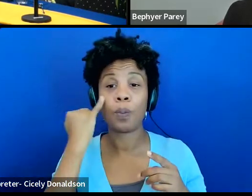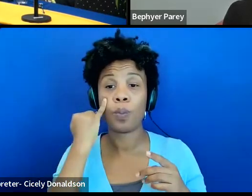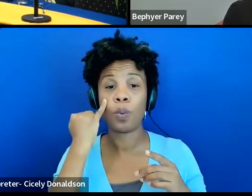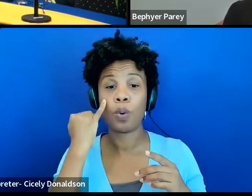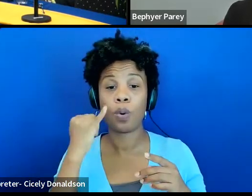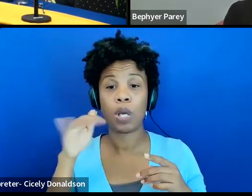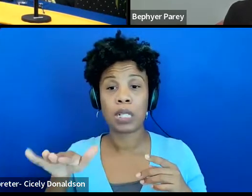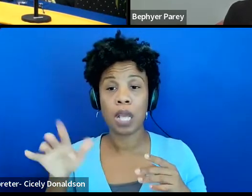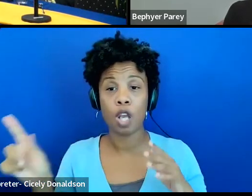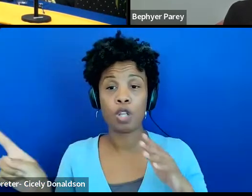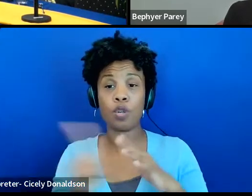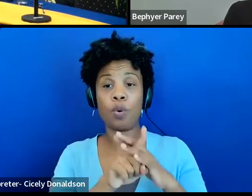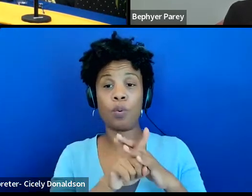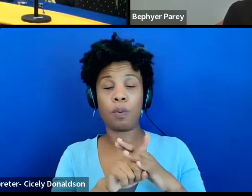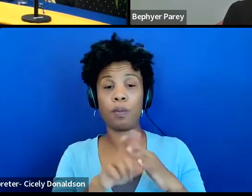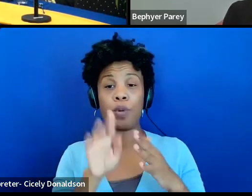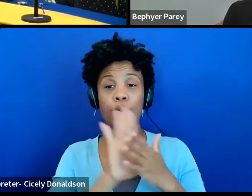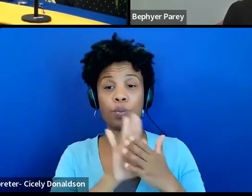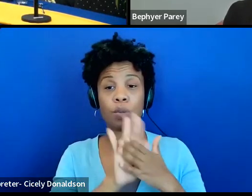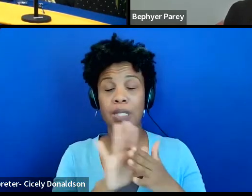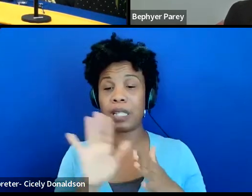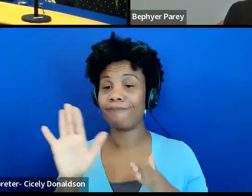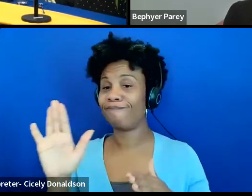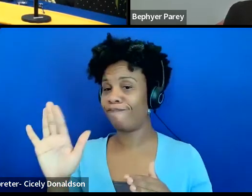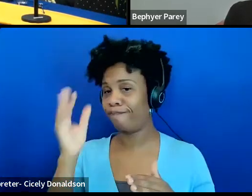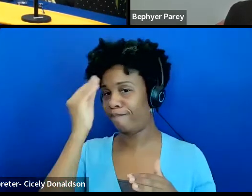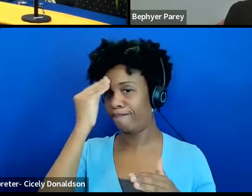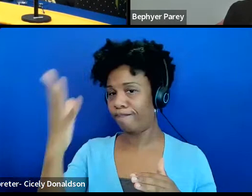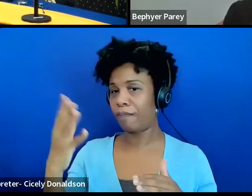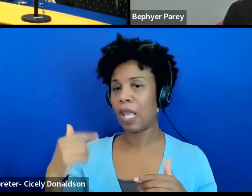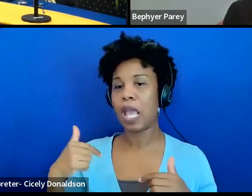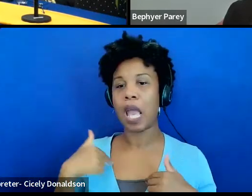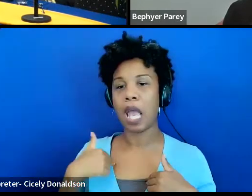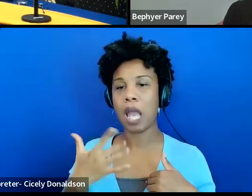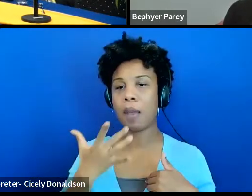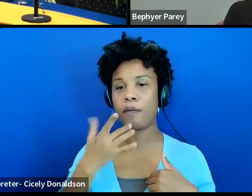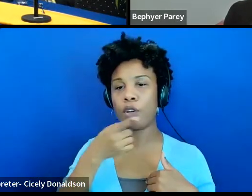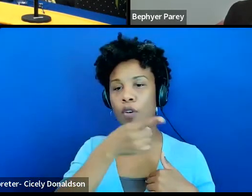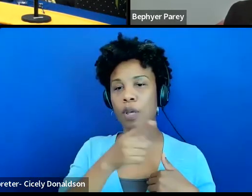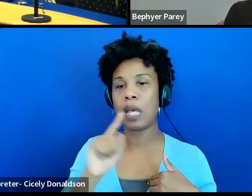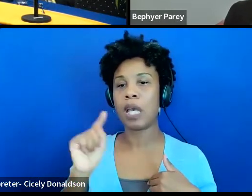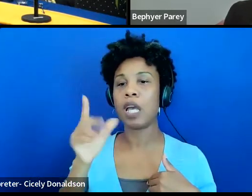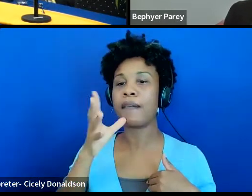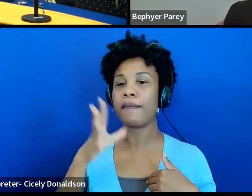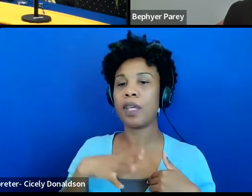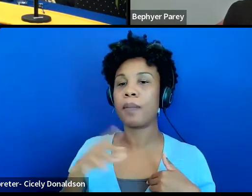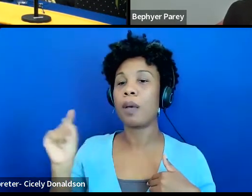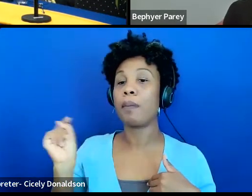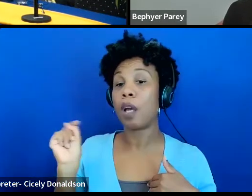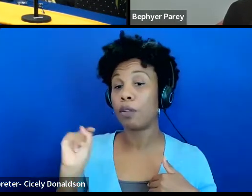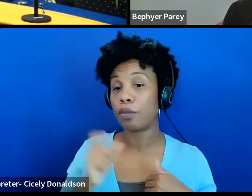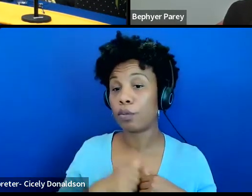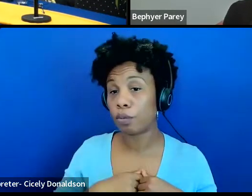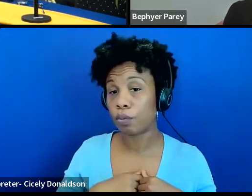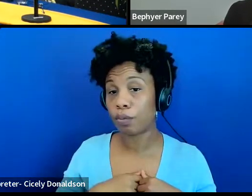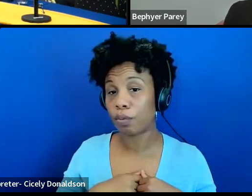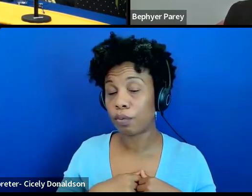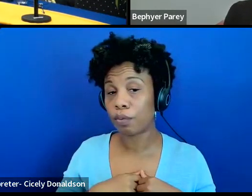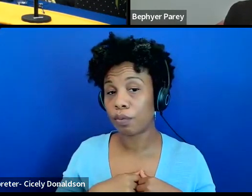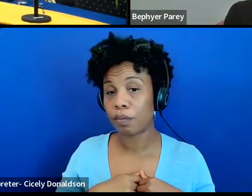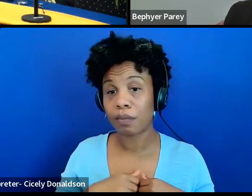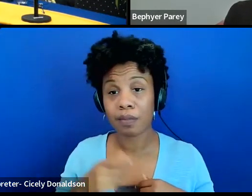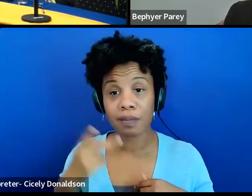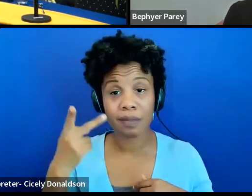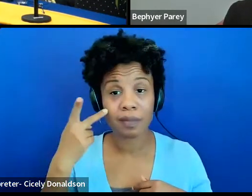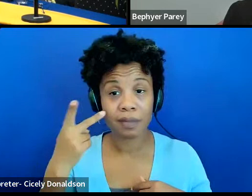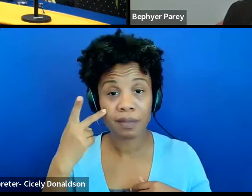want to be in the female bathroom because of X, Y, and Z. Look at the case with Kester Semenya, the